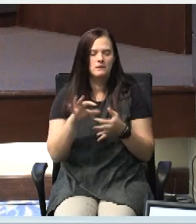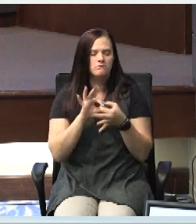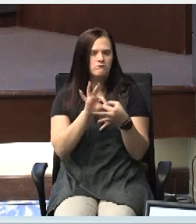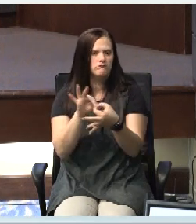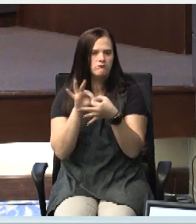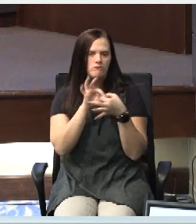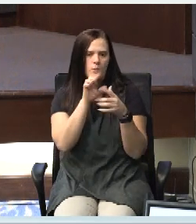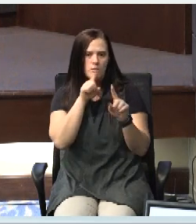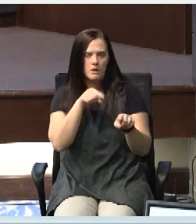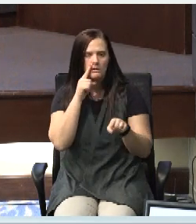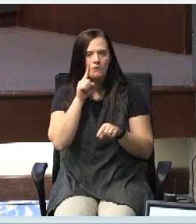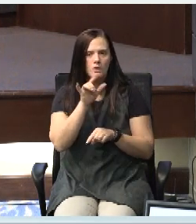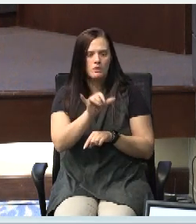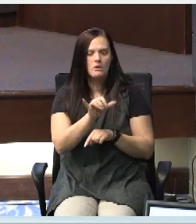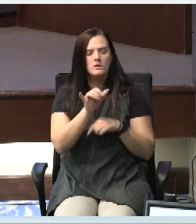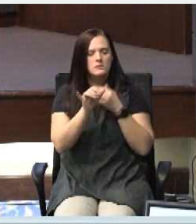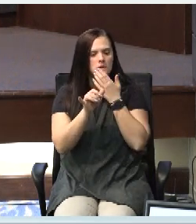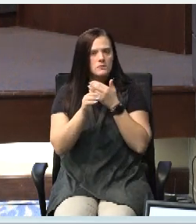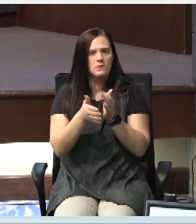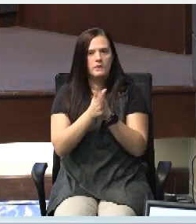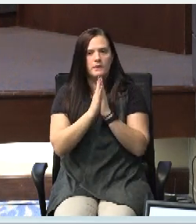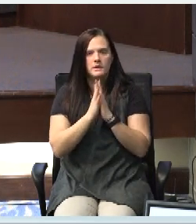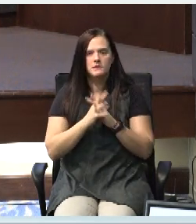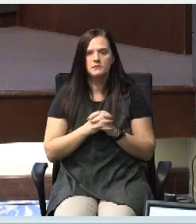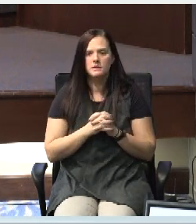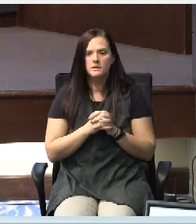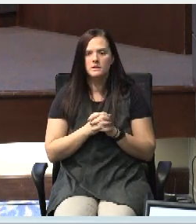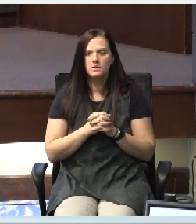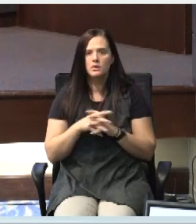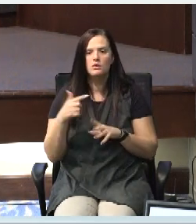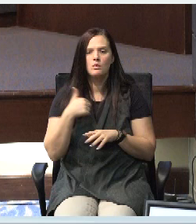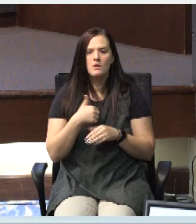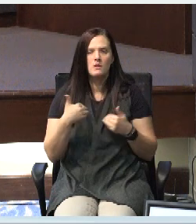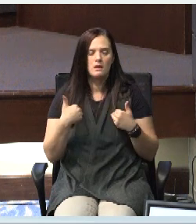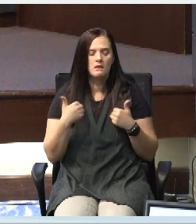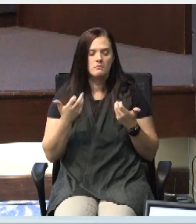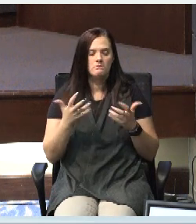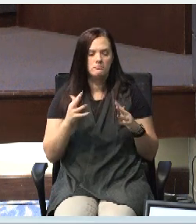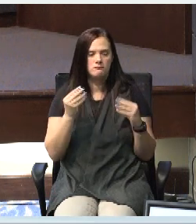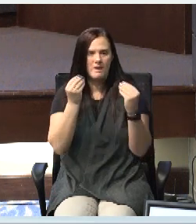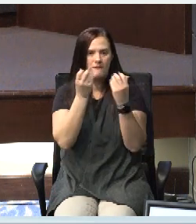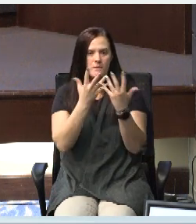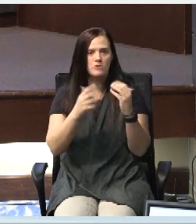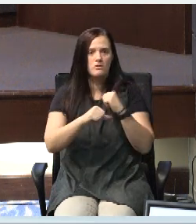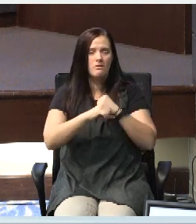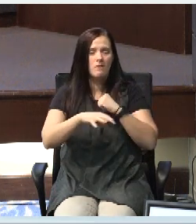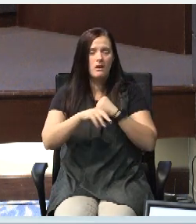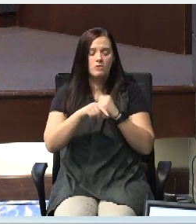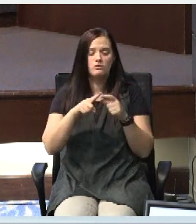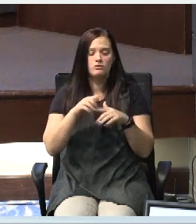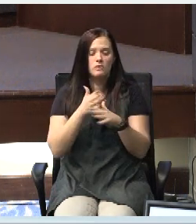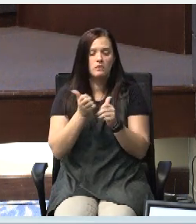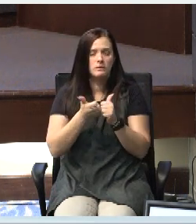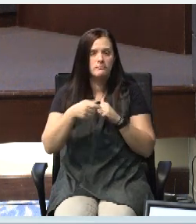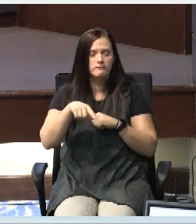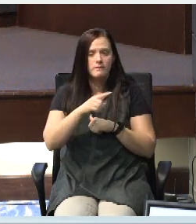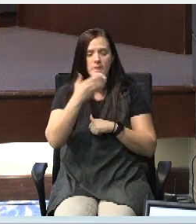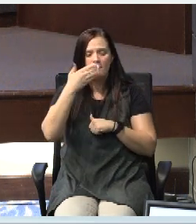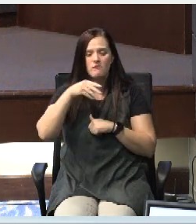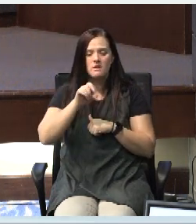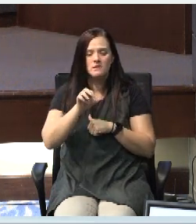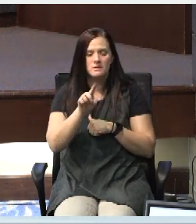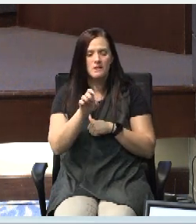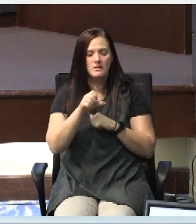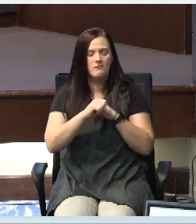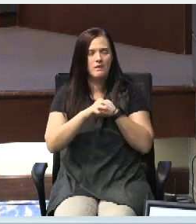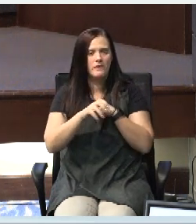cohesive responses for those requests. We have created an informational flyer to share at neighborhood meetings. The front side of